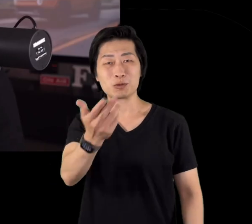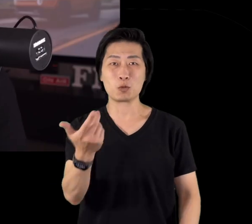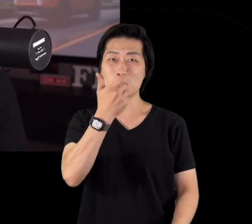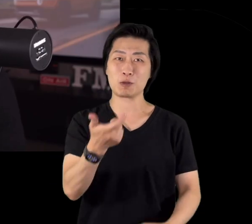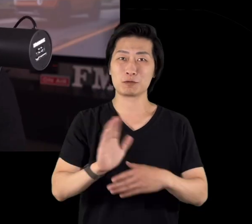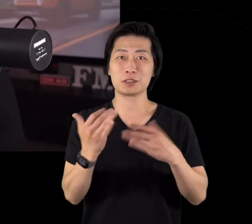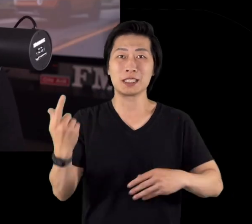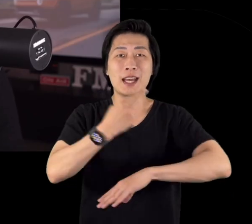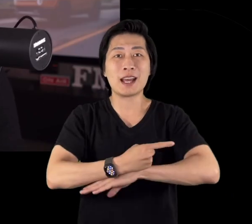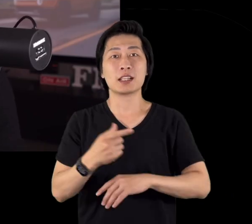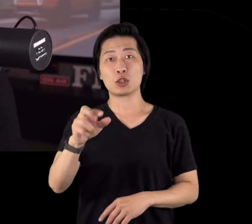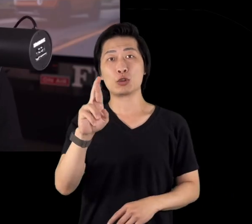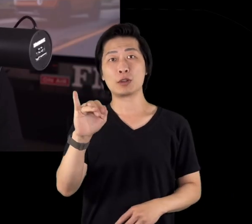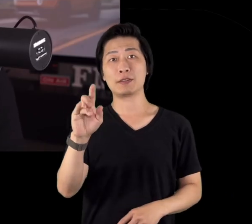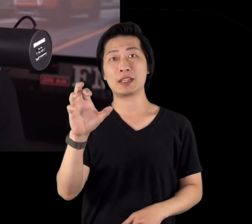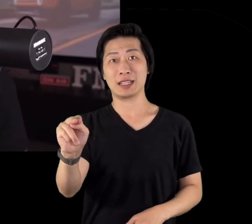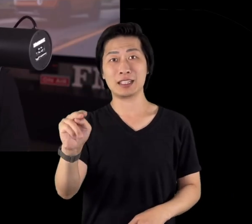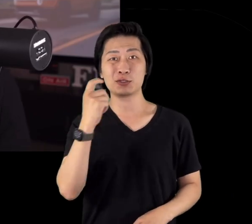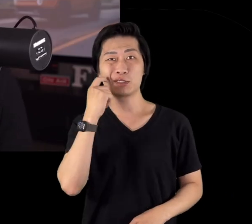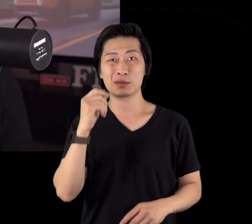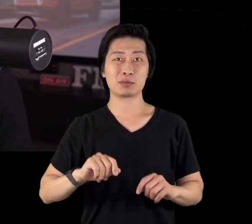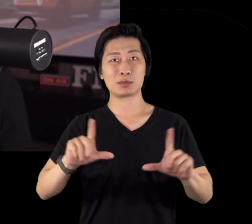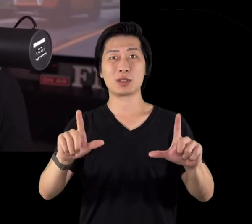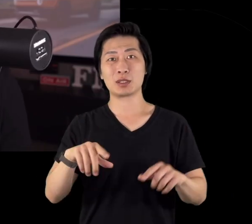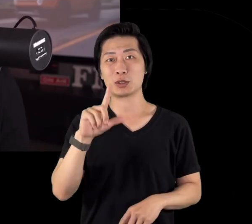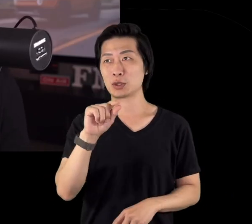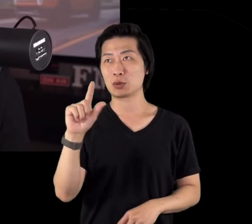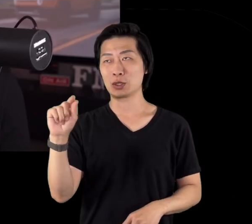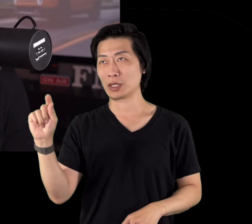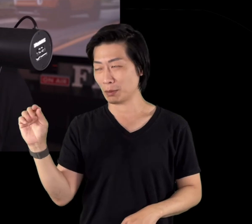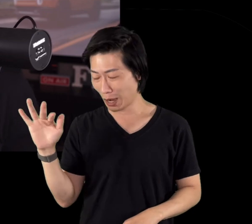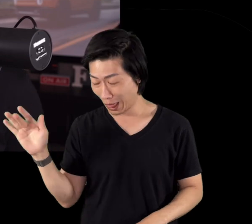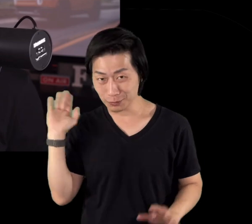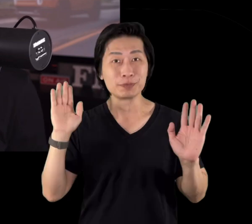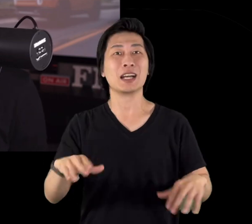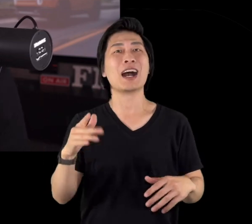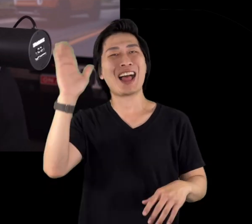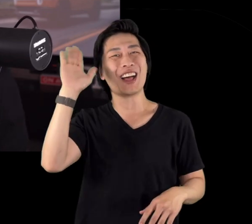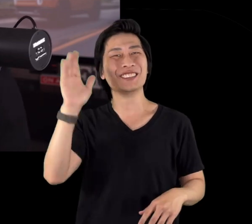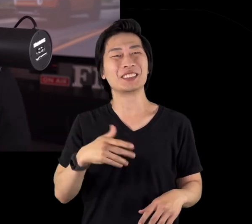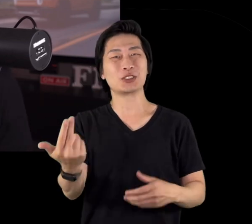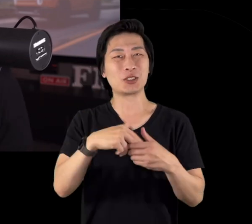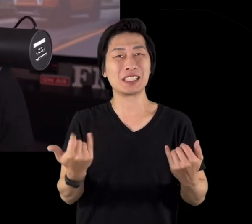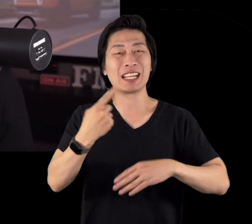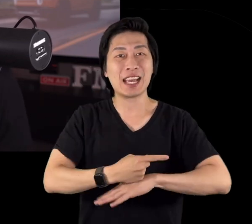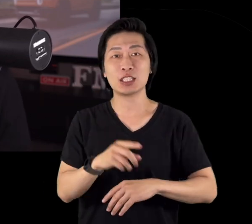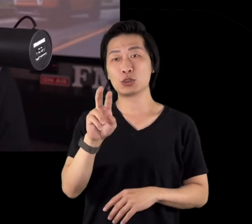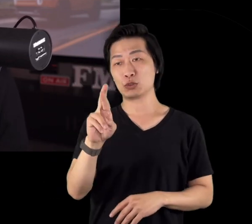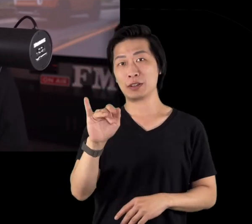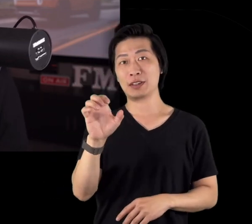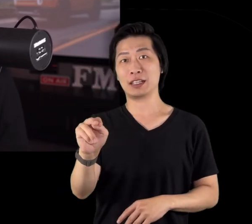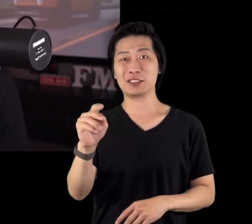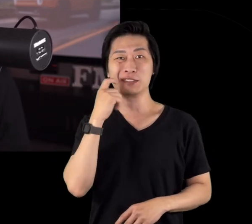Hello, everyone. Thank you so much for joining me today. Rivian just posted its second quarter 2020. Hello, everyone. Thank you so much for joining me